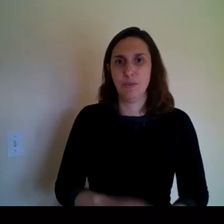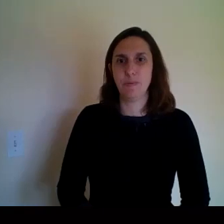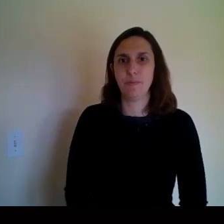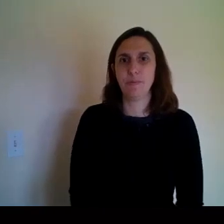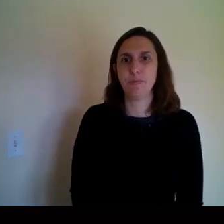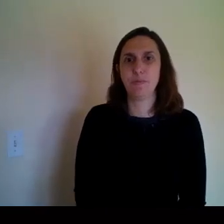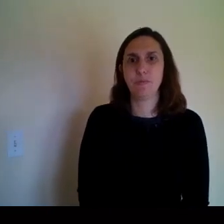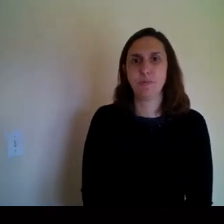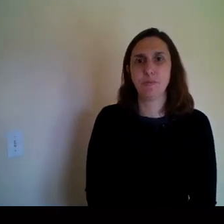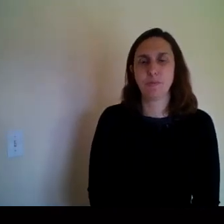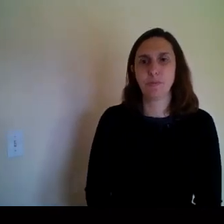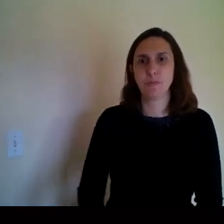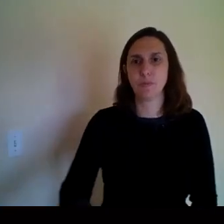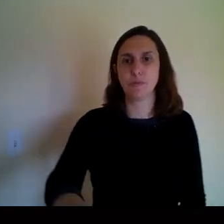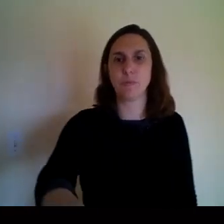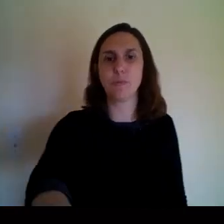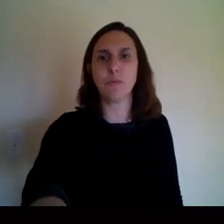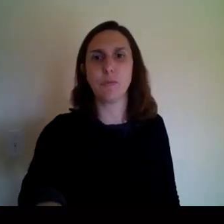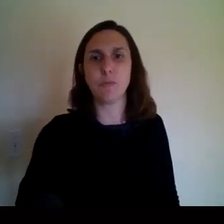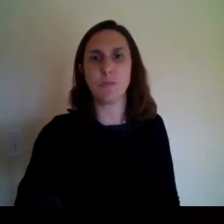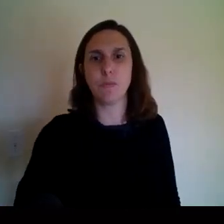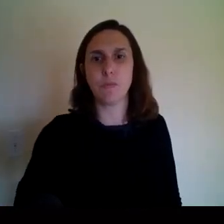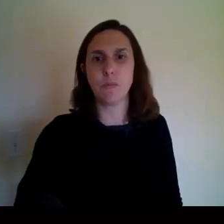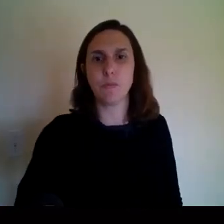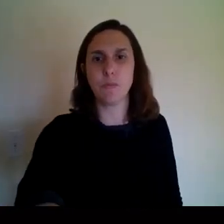say restricting the domain of the original function.